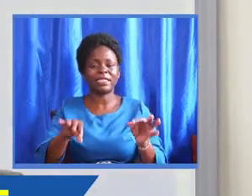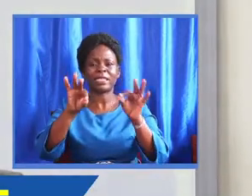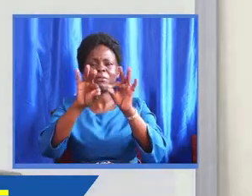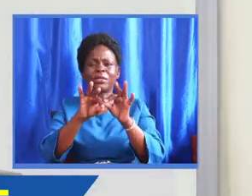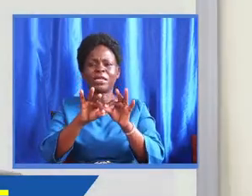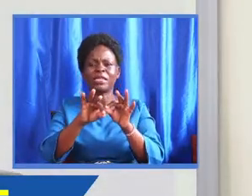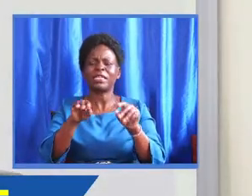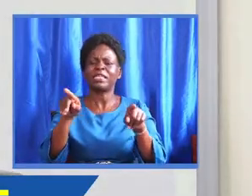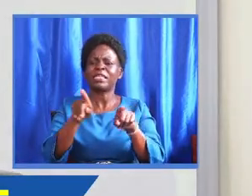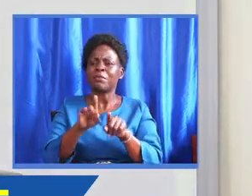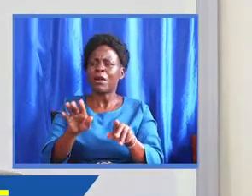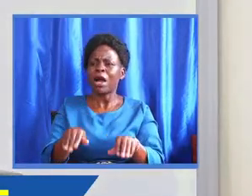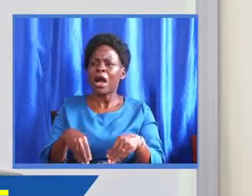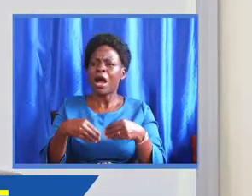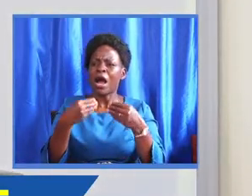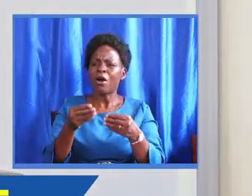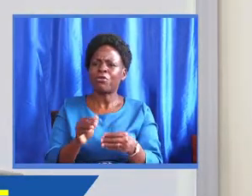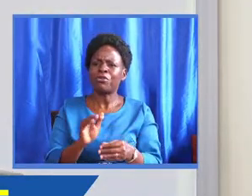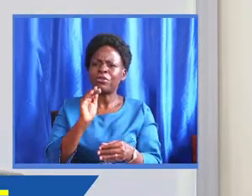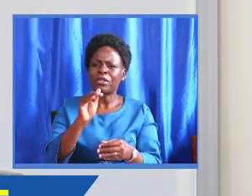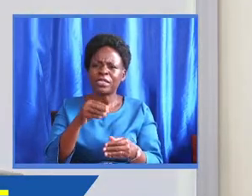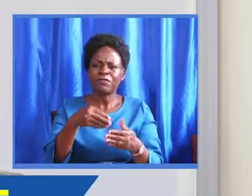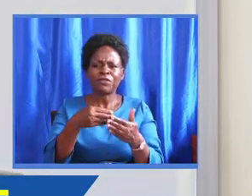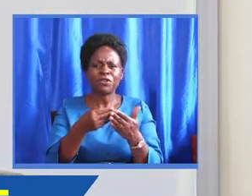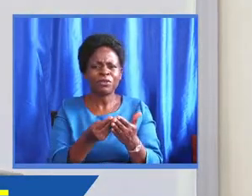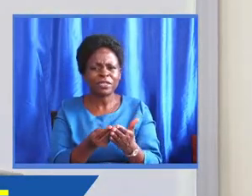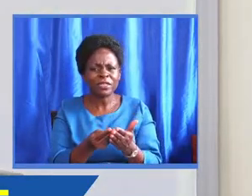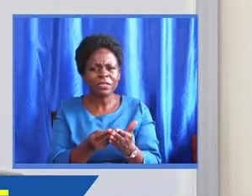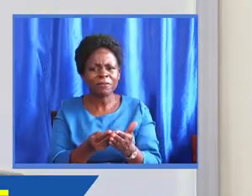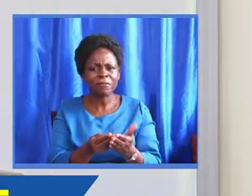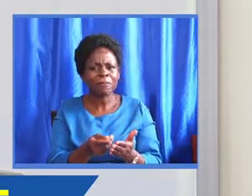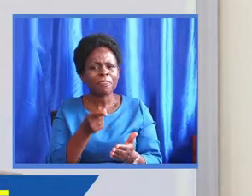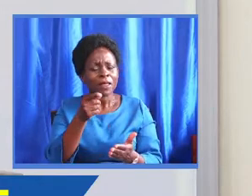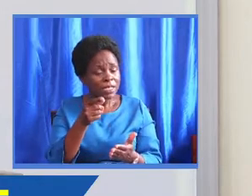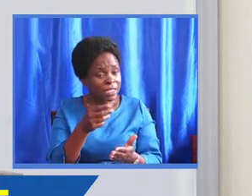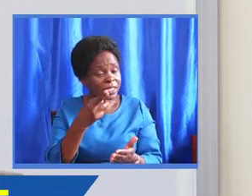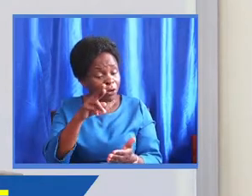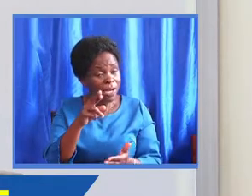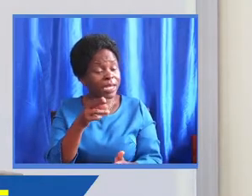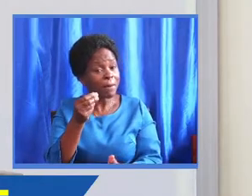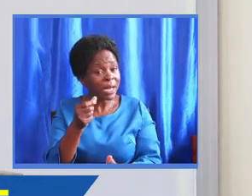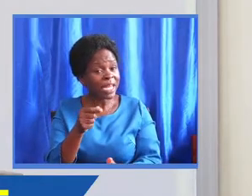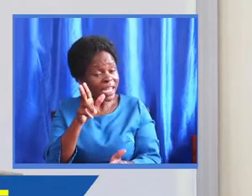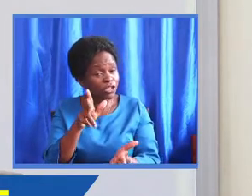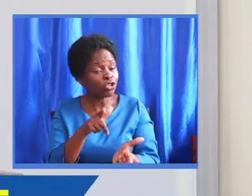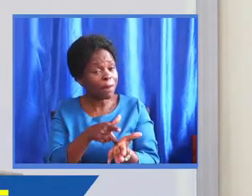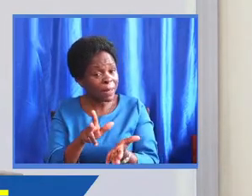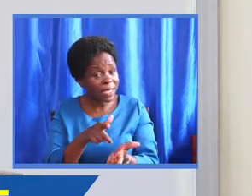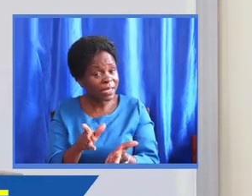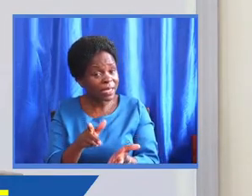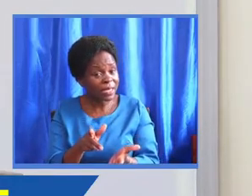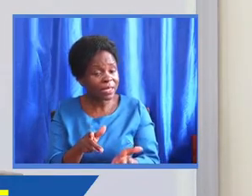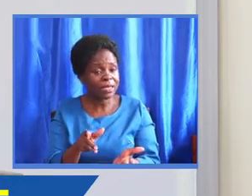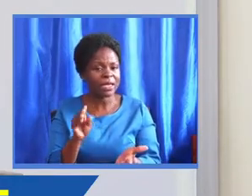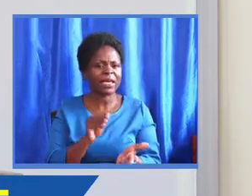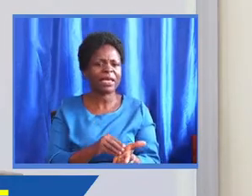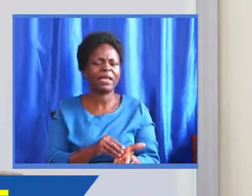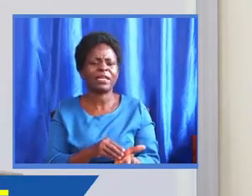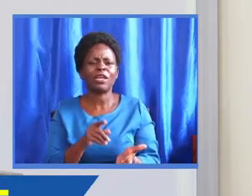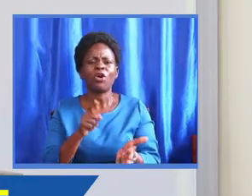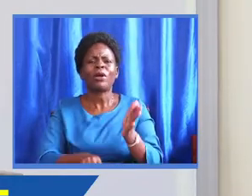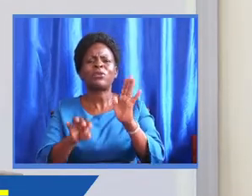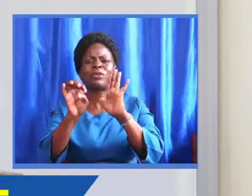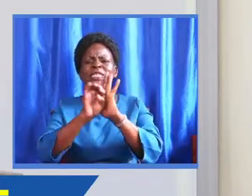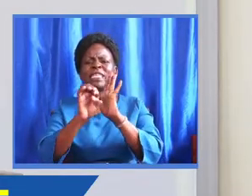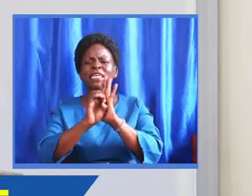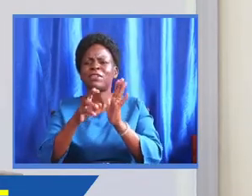you even demand for your receipt? And besides, is it the right rent that you paid? Again, what was the evidence of